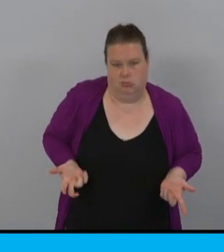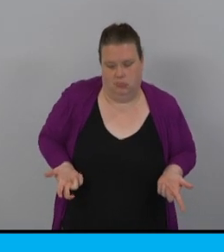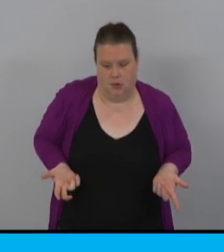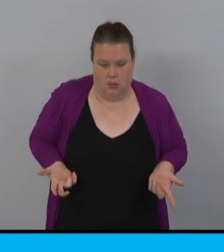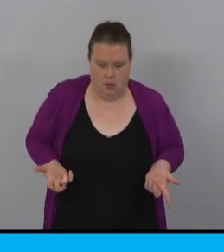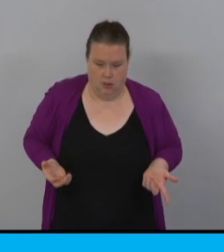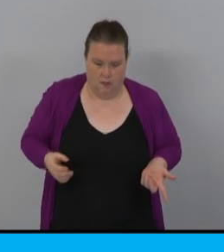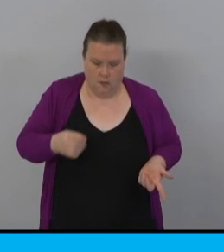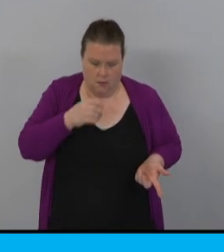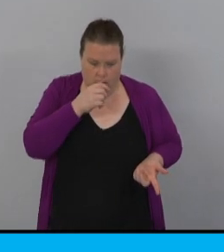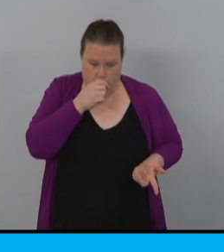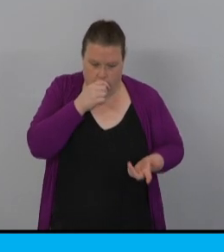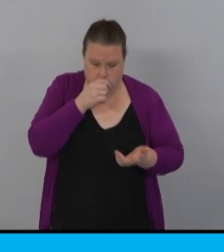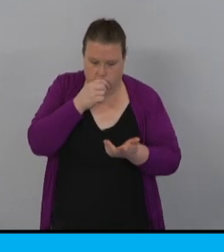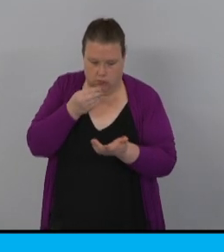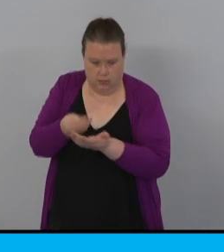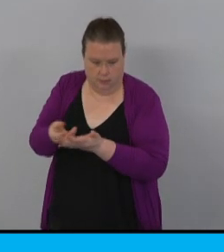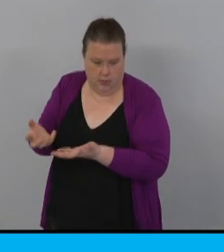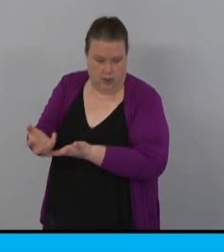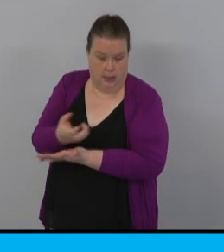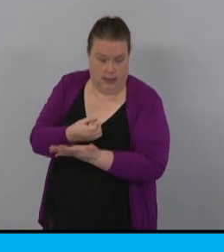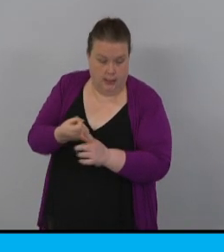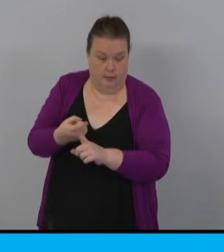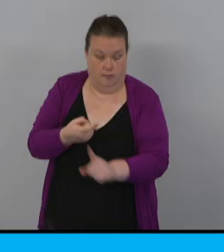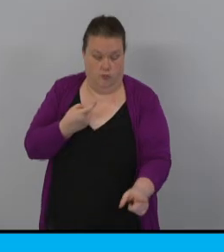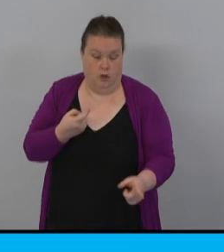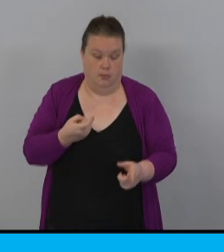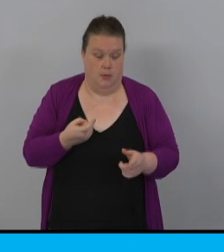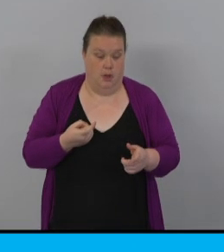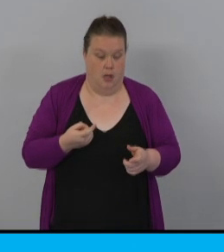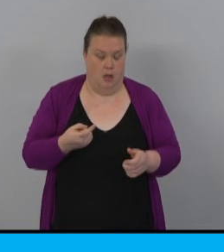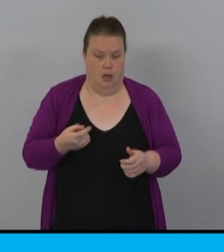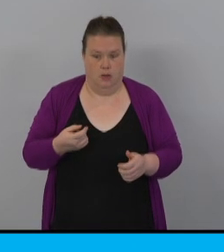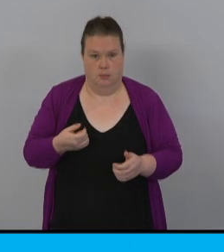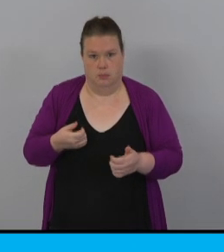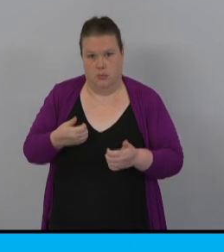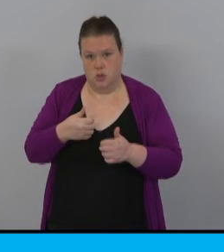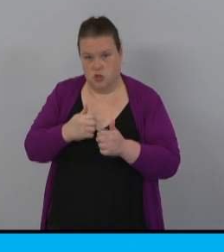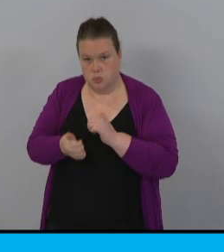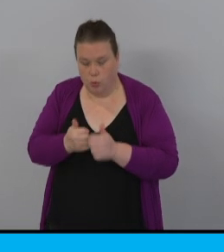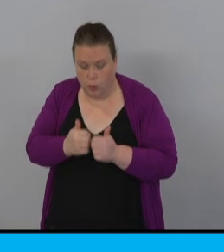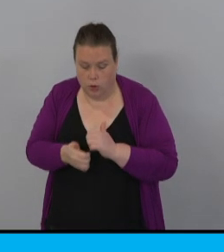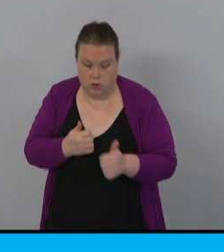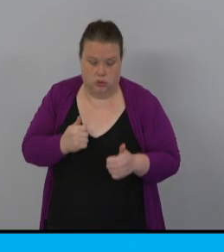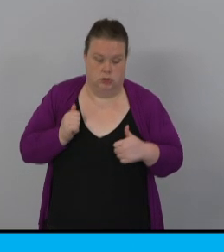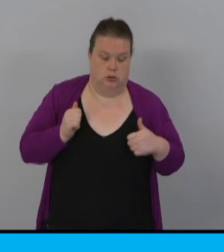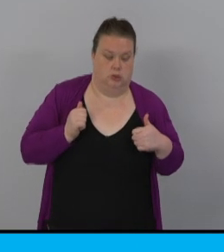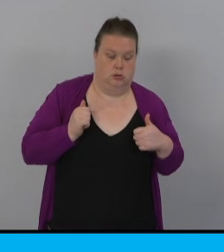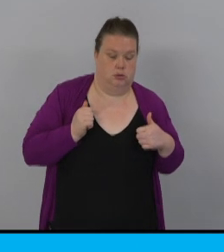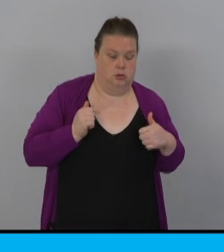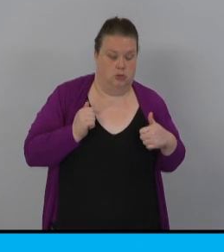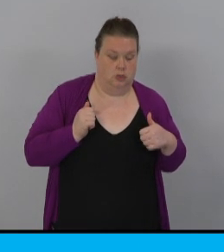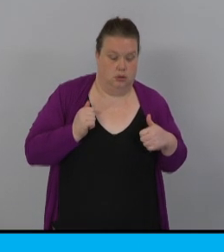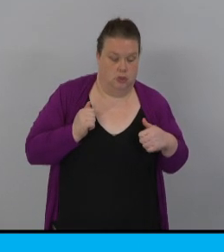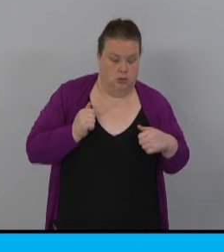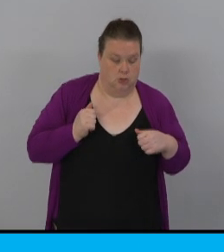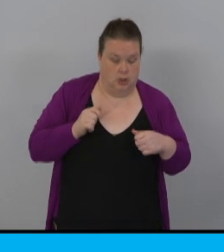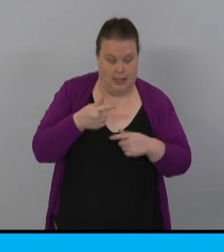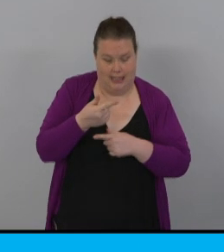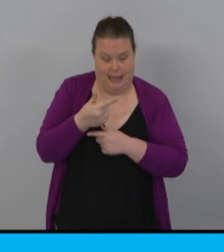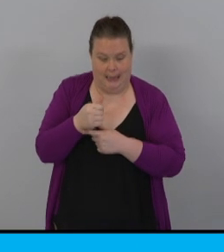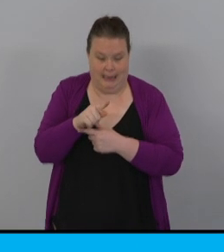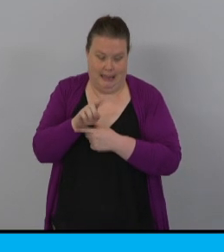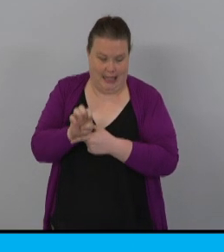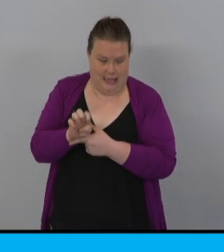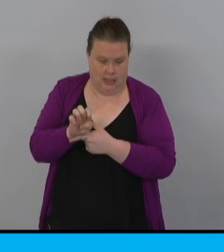from, athletics, from rentals and gate receipts and just those kinds of things. A